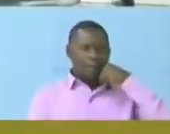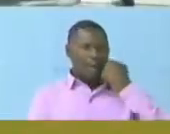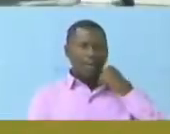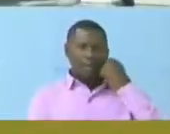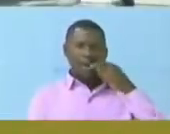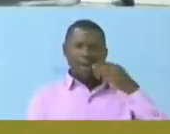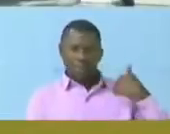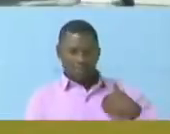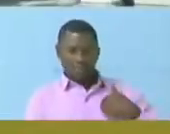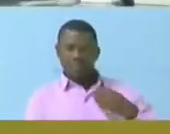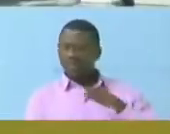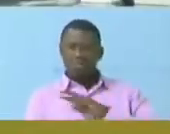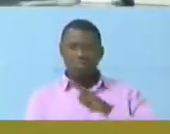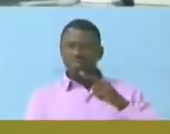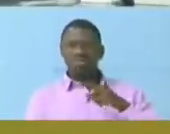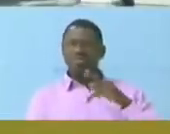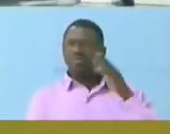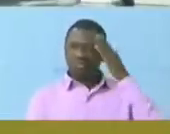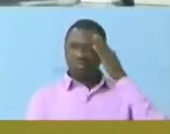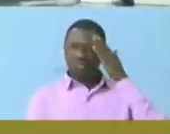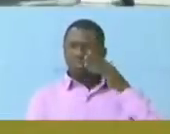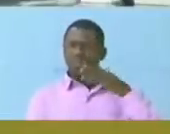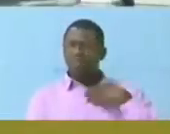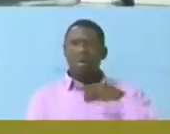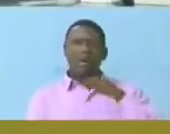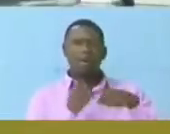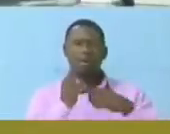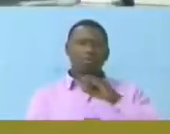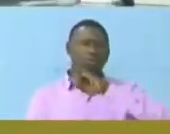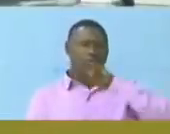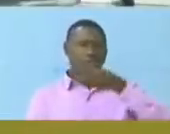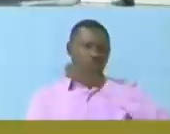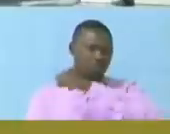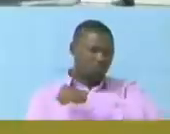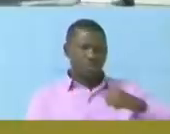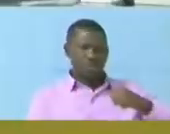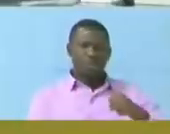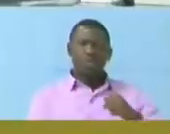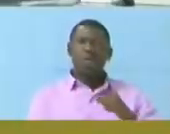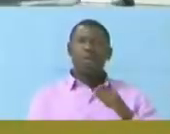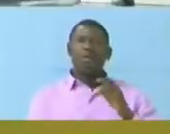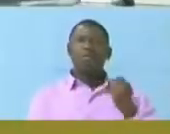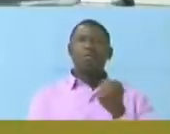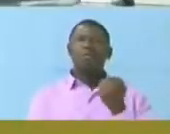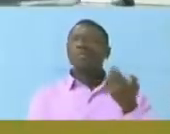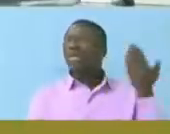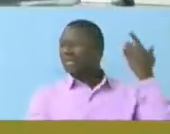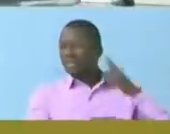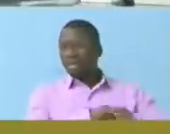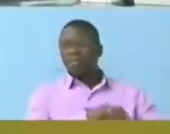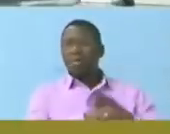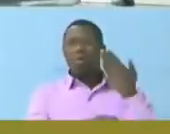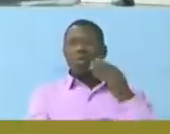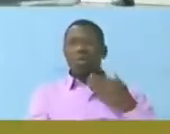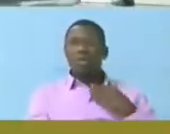fem dum bar wutu mum mandali jongla stola because when I came from UK